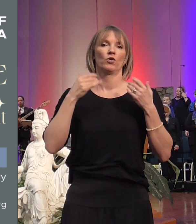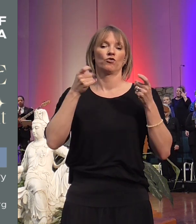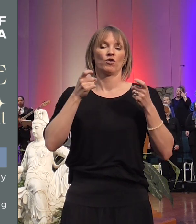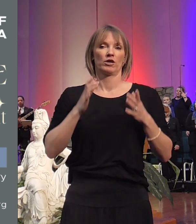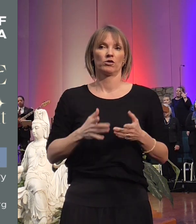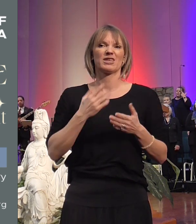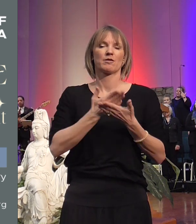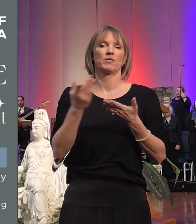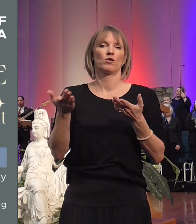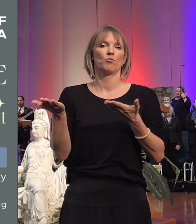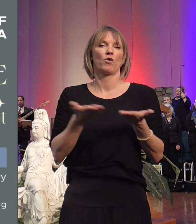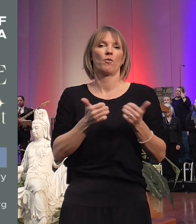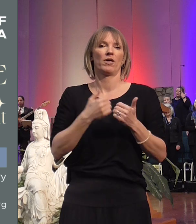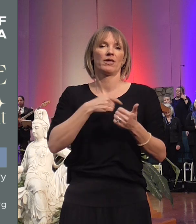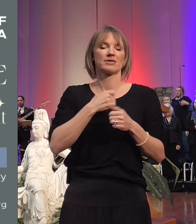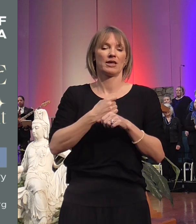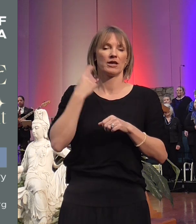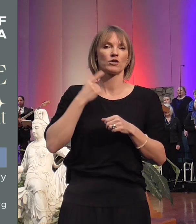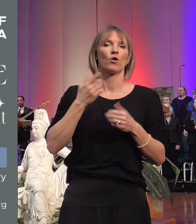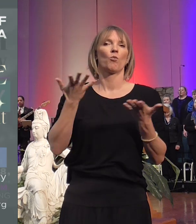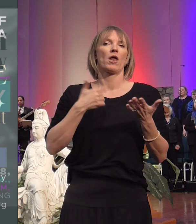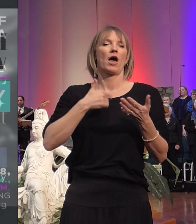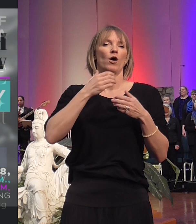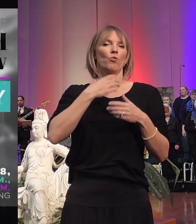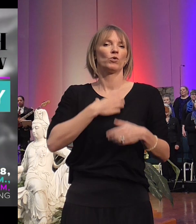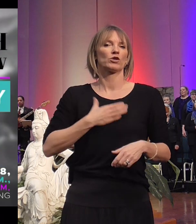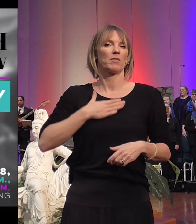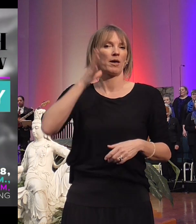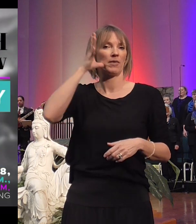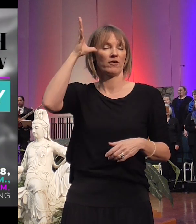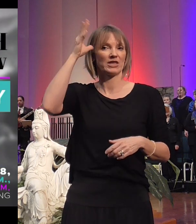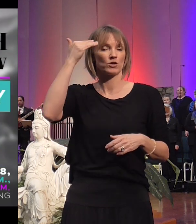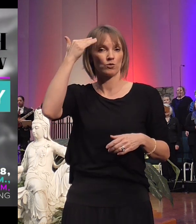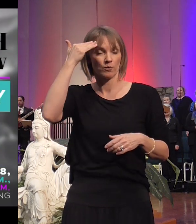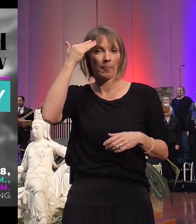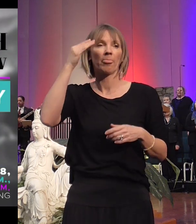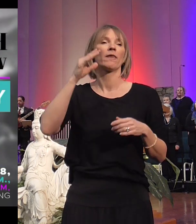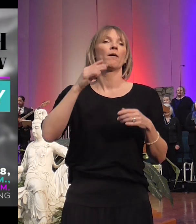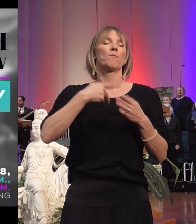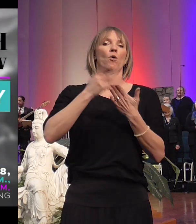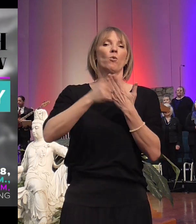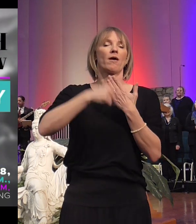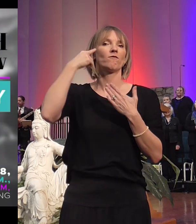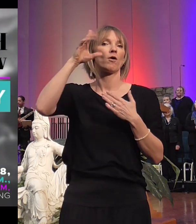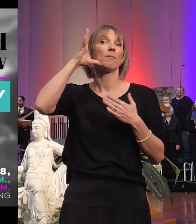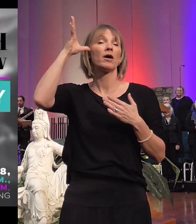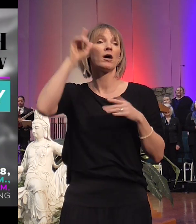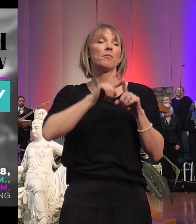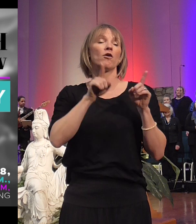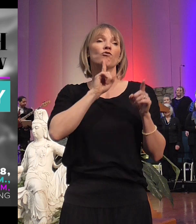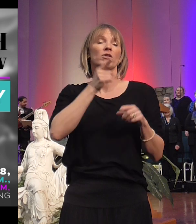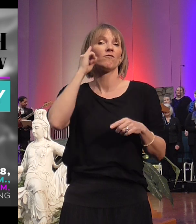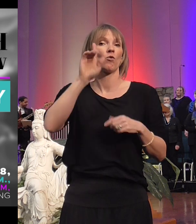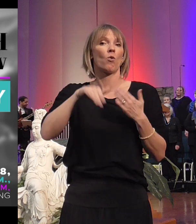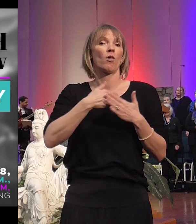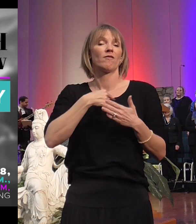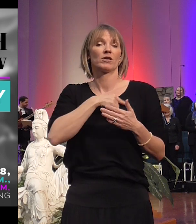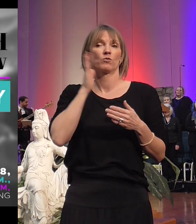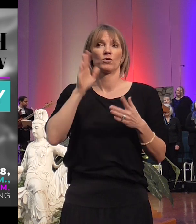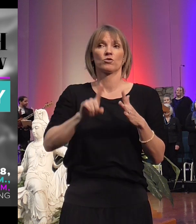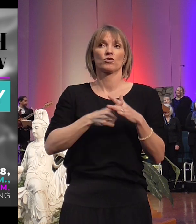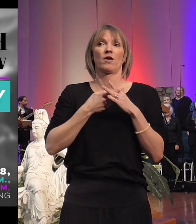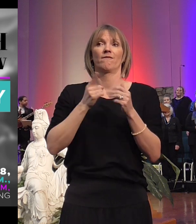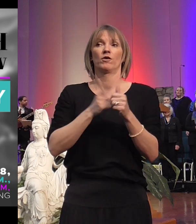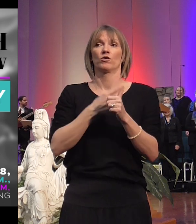us last year that I'm so grateful to be continuing again is called What I Wish My Parents Knew. It's programming for parents, but for all of us. And you're kicking off